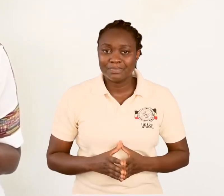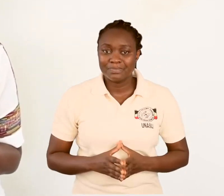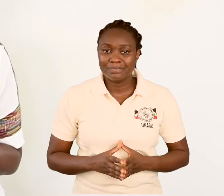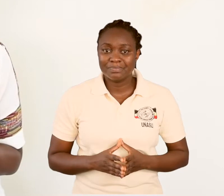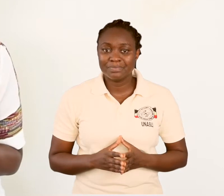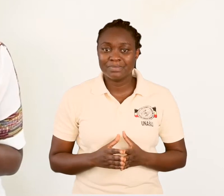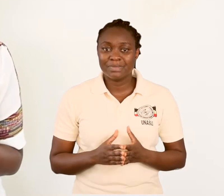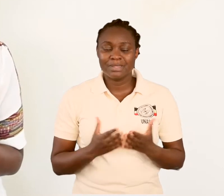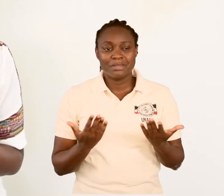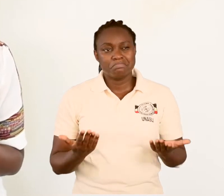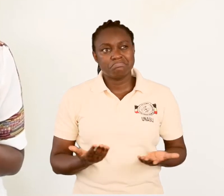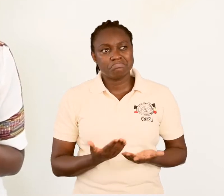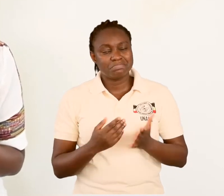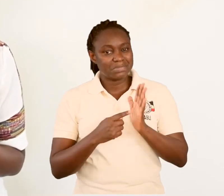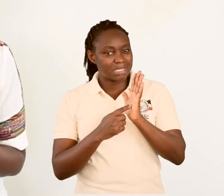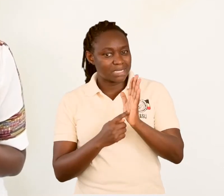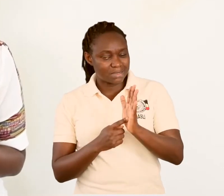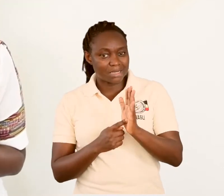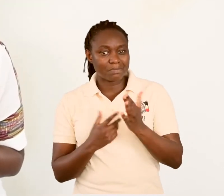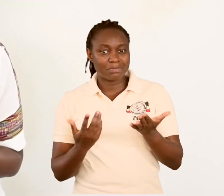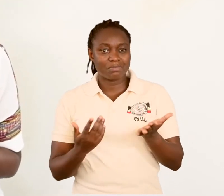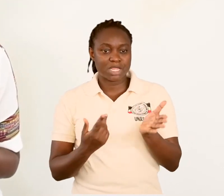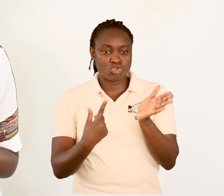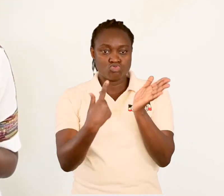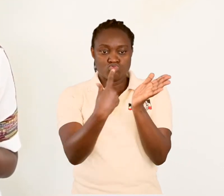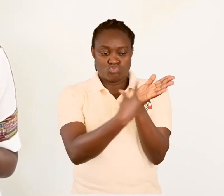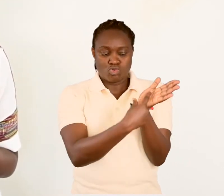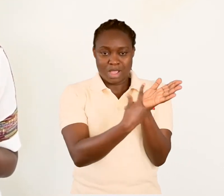Our second example is Uganda.